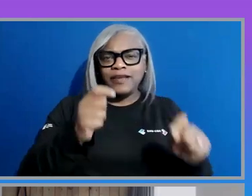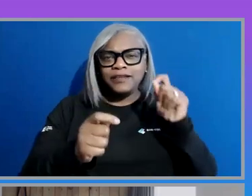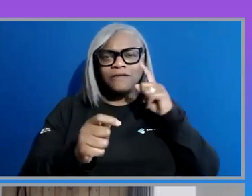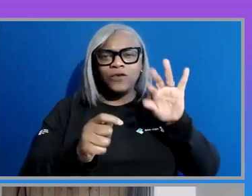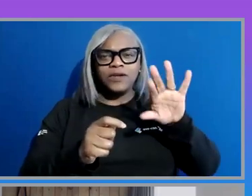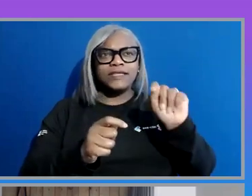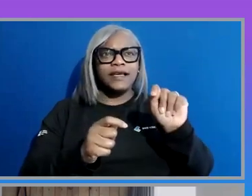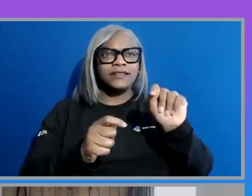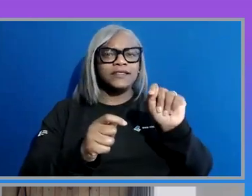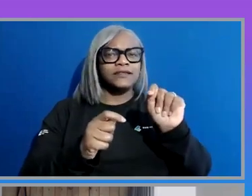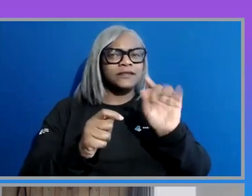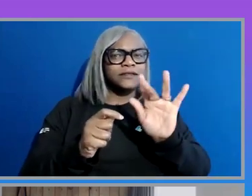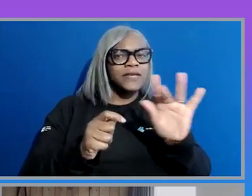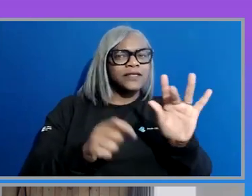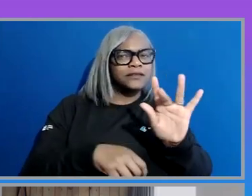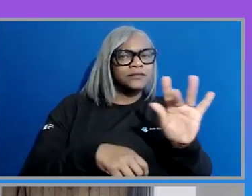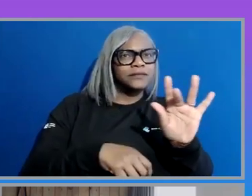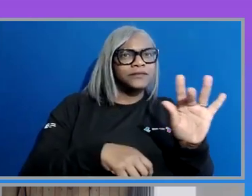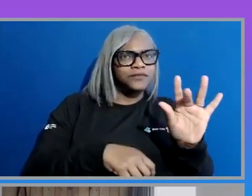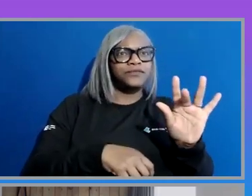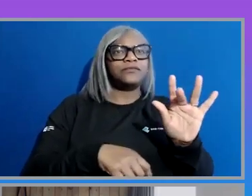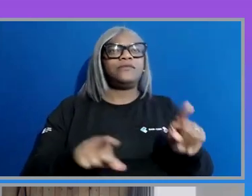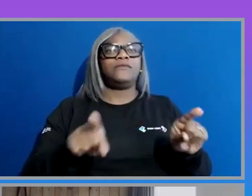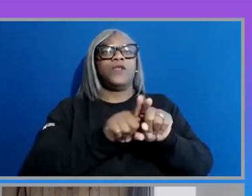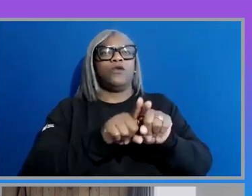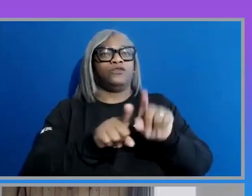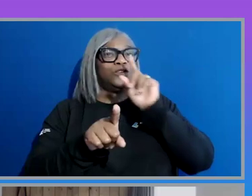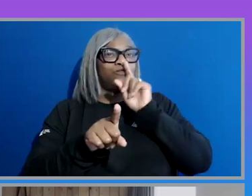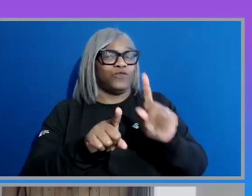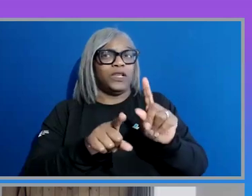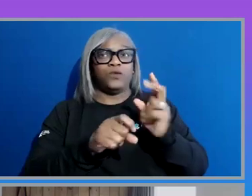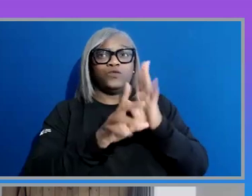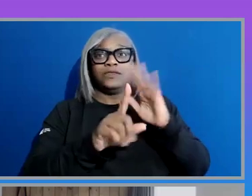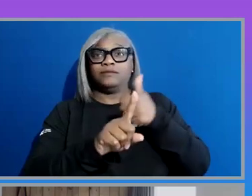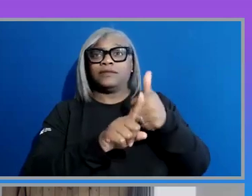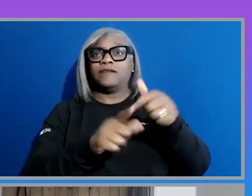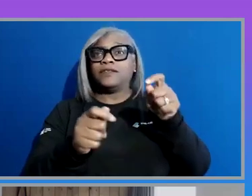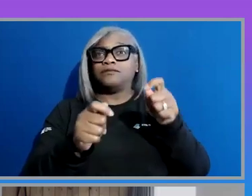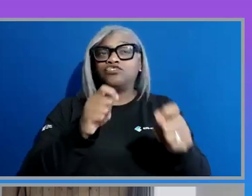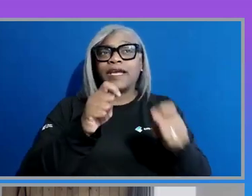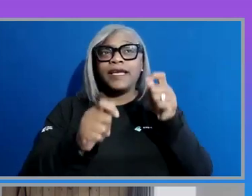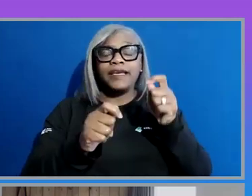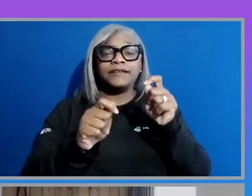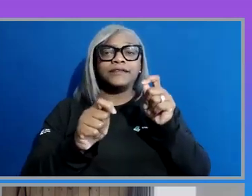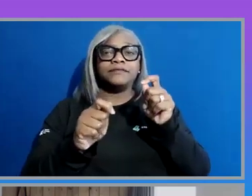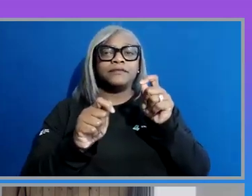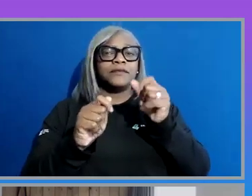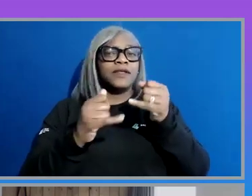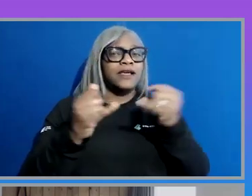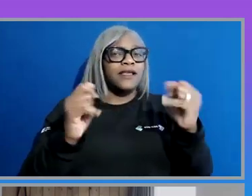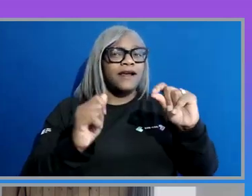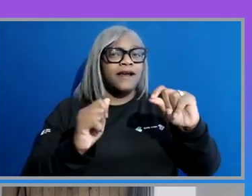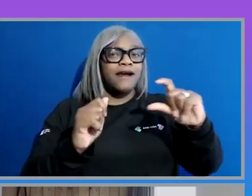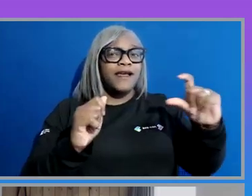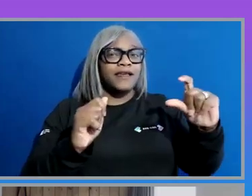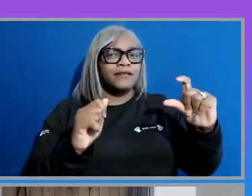The user should be able to change the line height to at least 1.5 the font